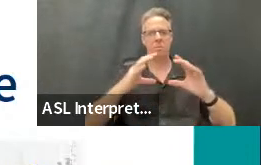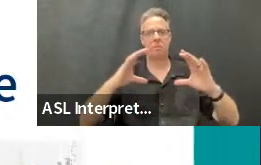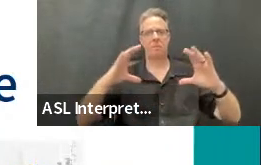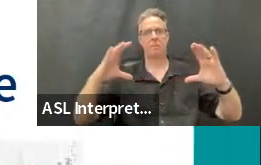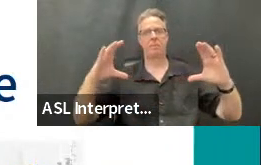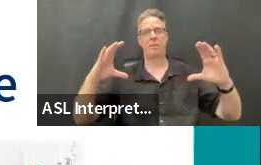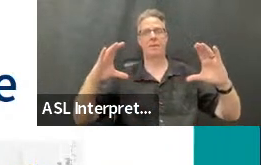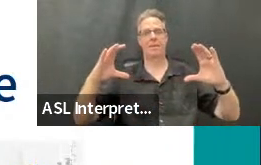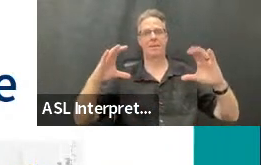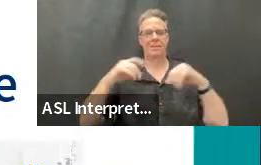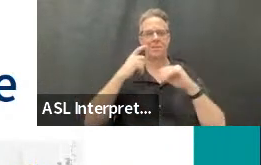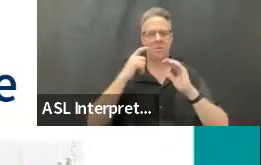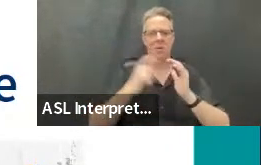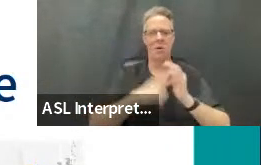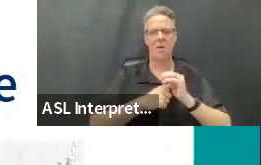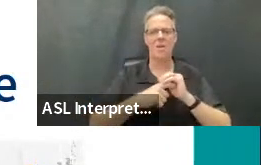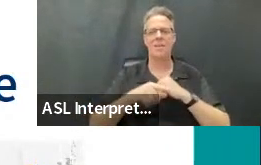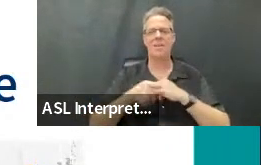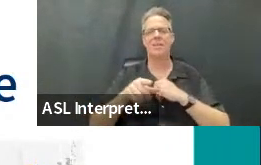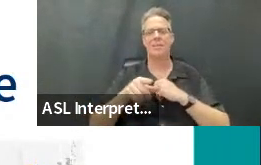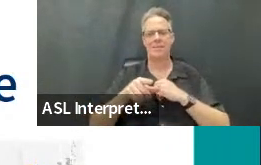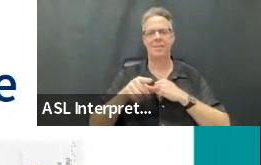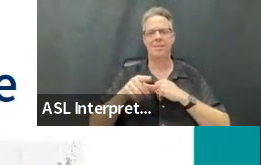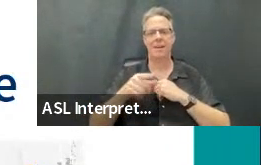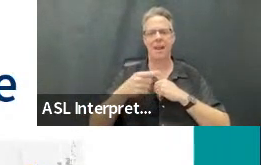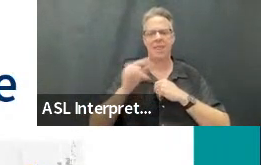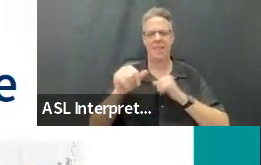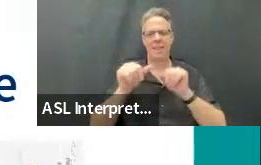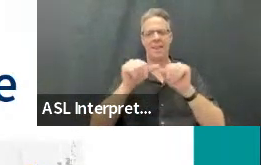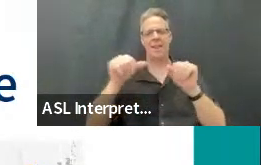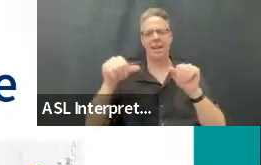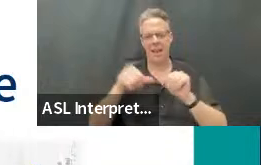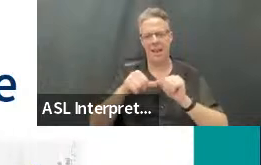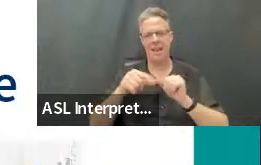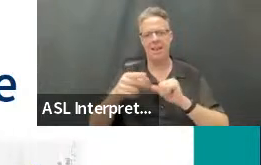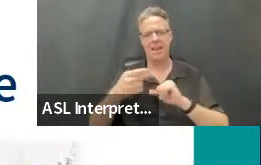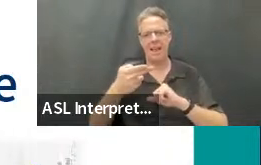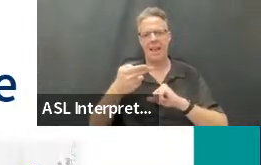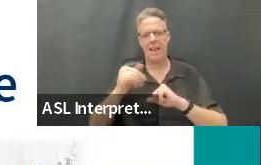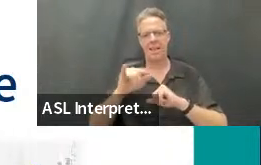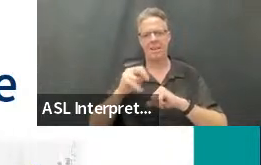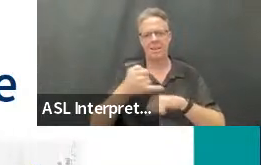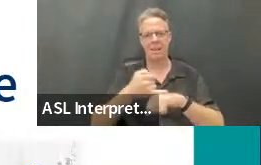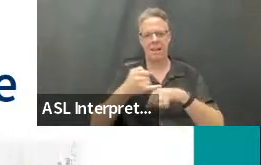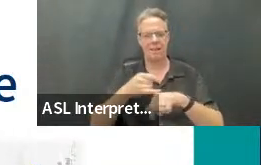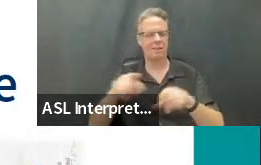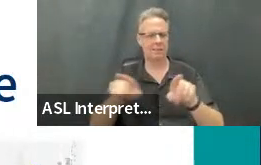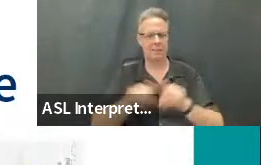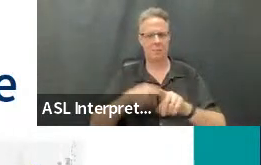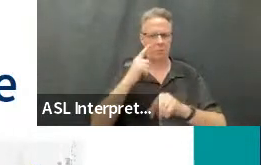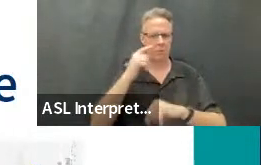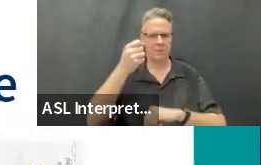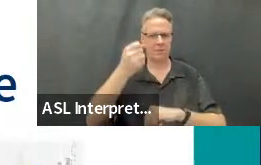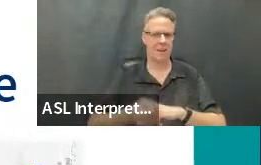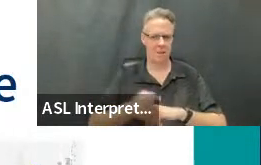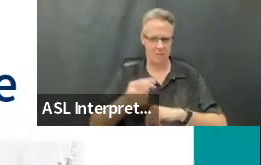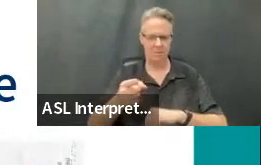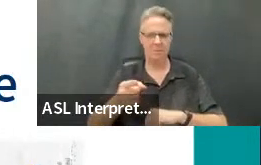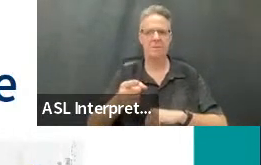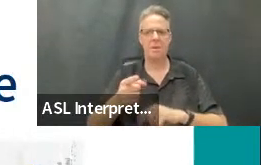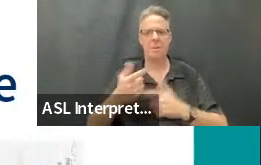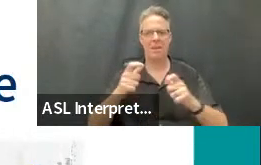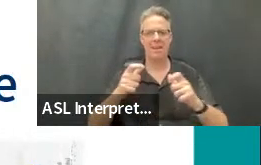the substandard merges that are occurring at those locations at Hayden Island. Same type of thing for the southbound. You got big kind